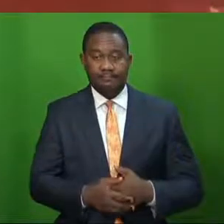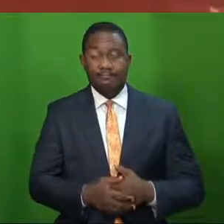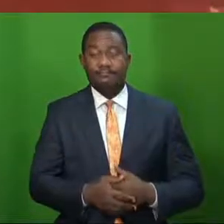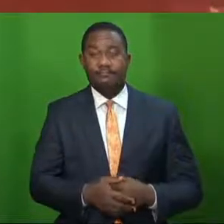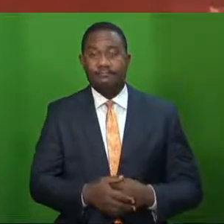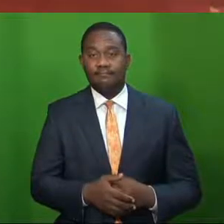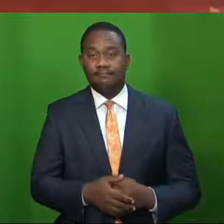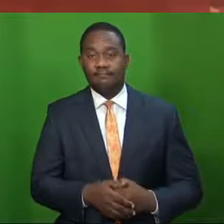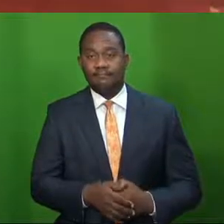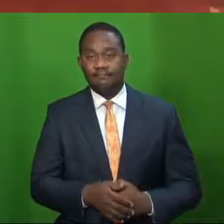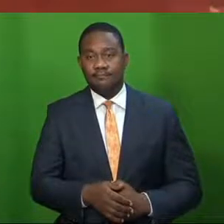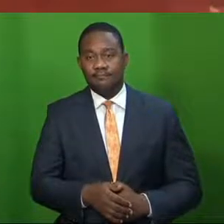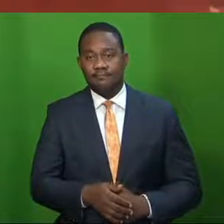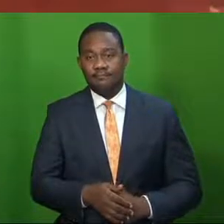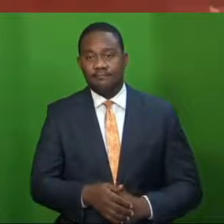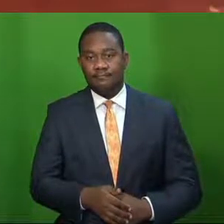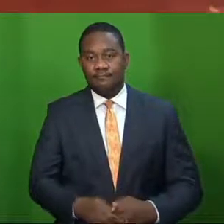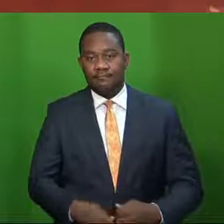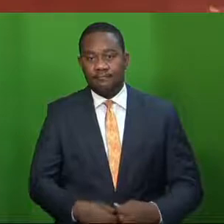Speaker, you may admit